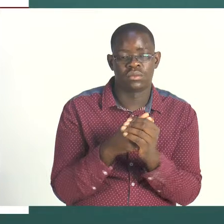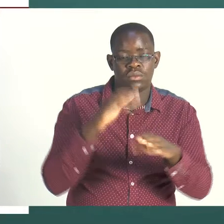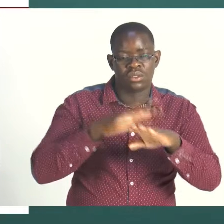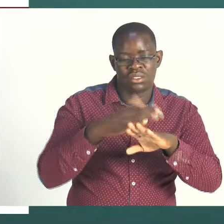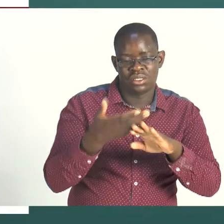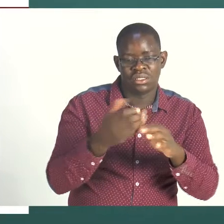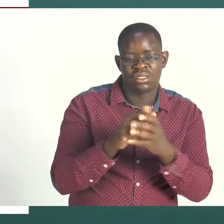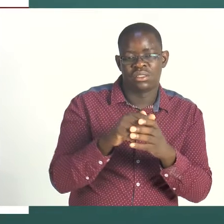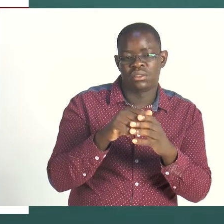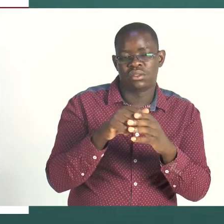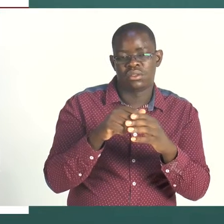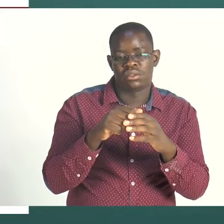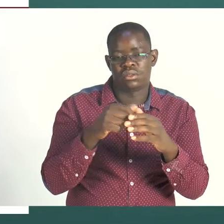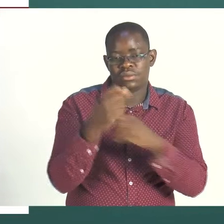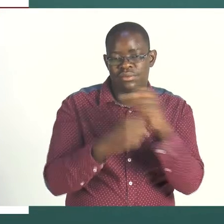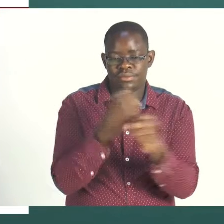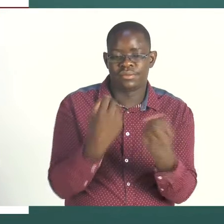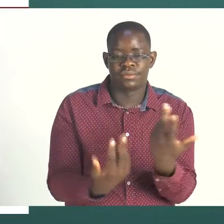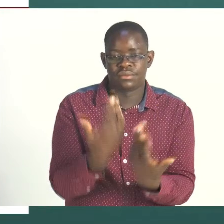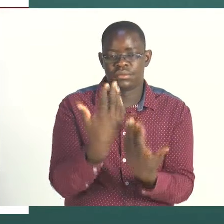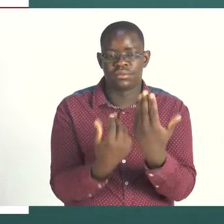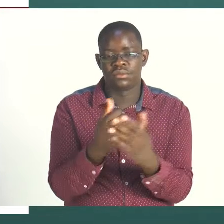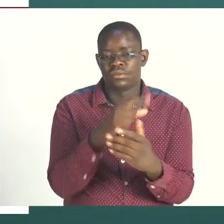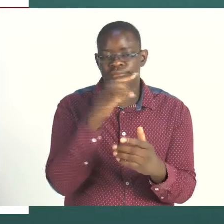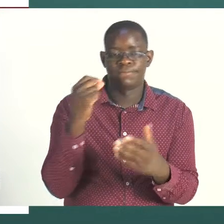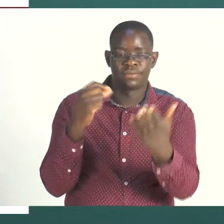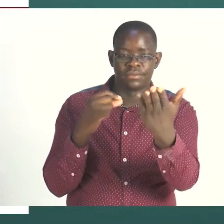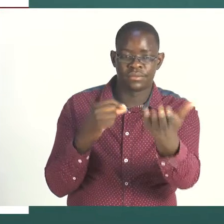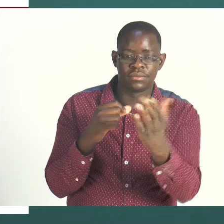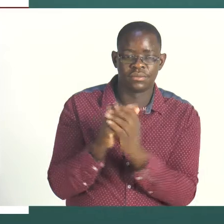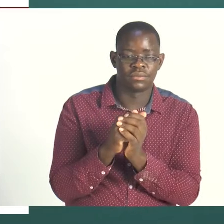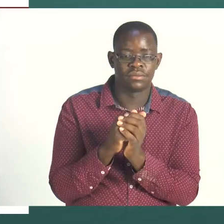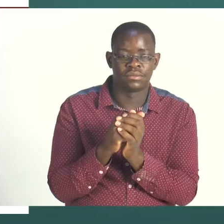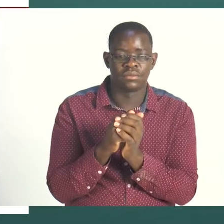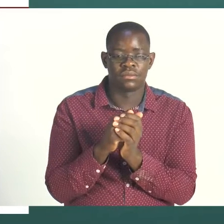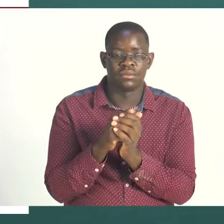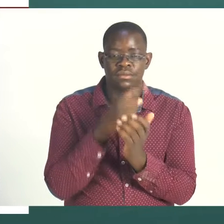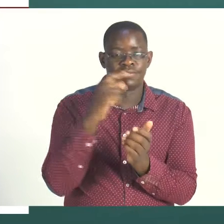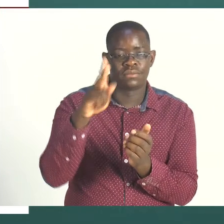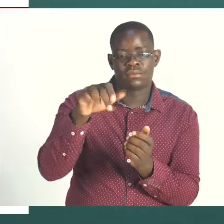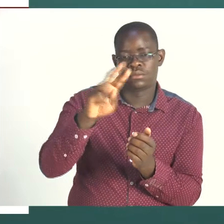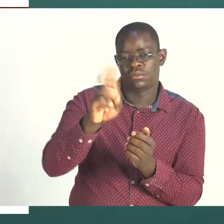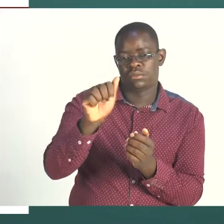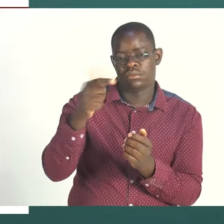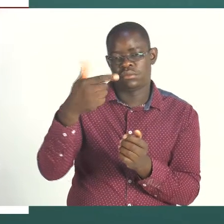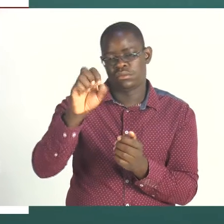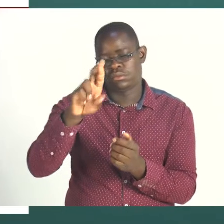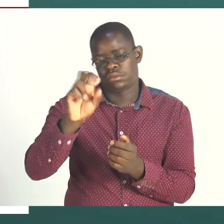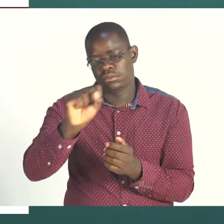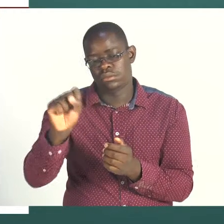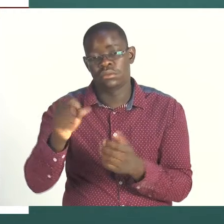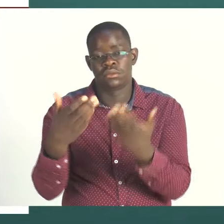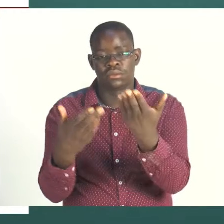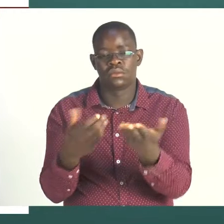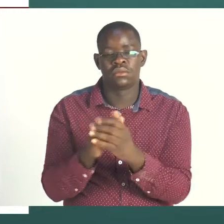Examples of perennial grass are Guinea grasses and pinhole grasses. Most perennial grasses